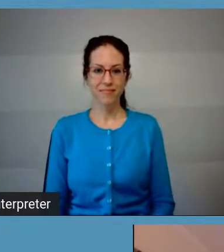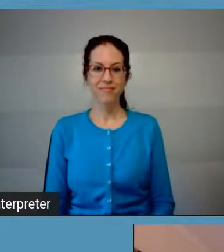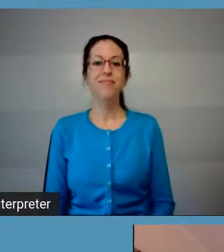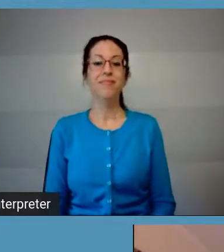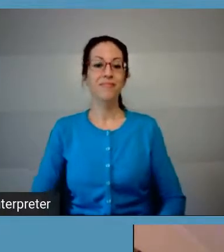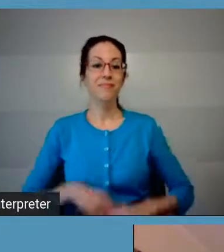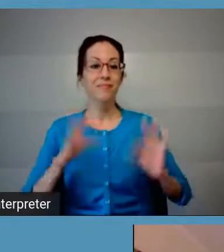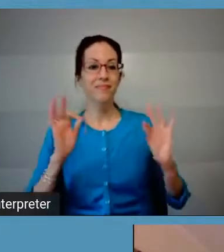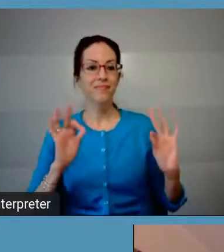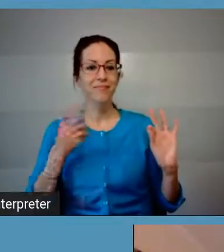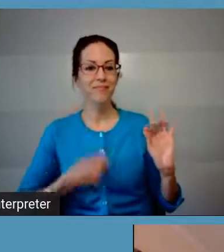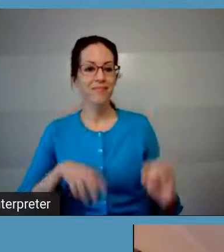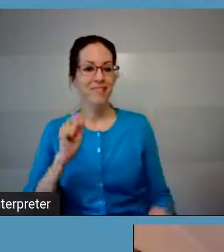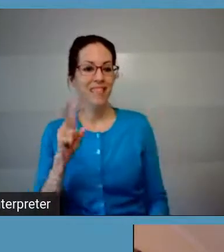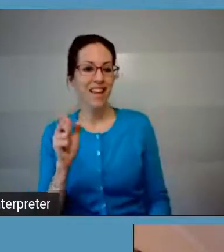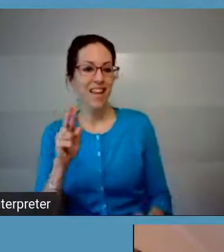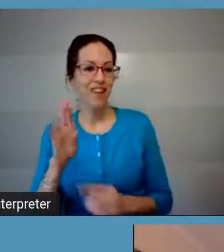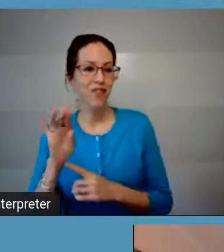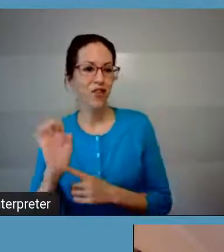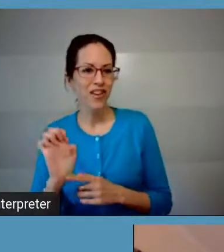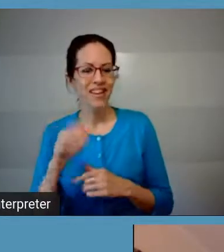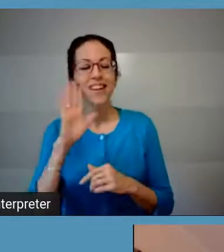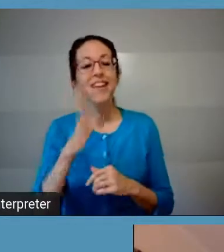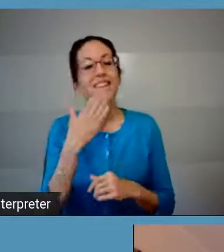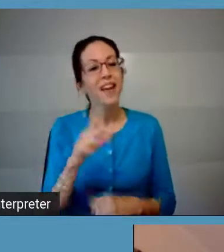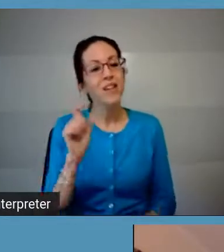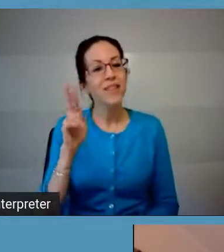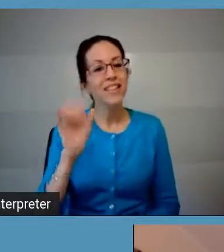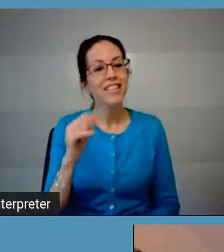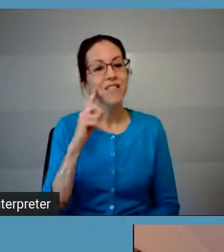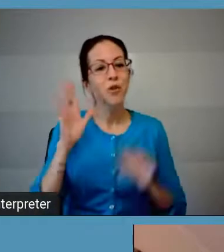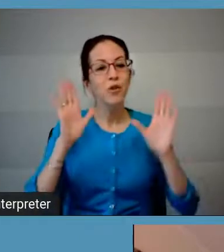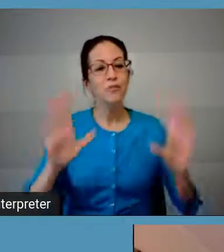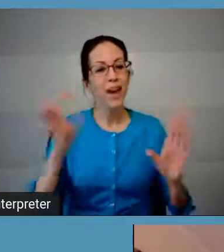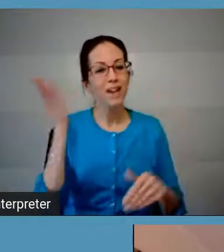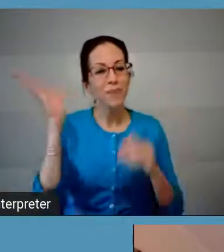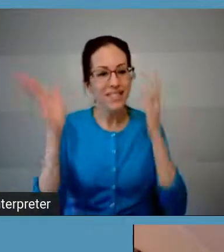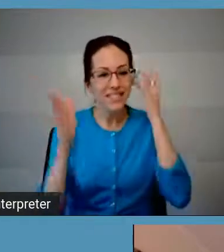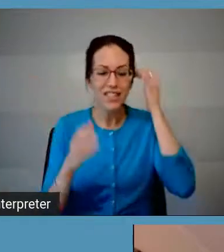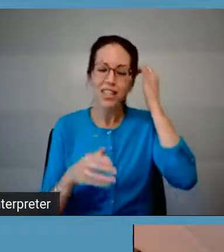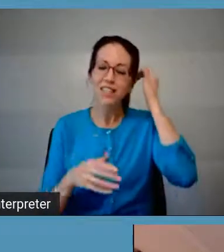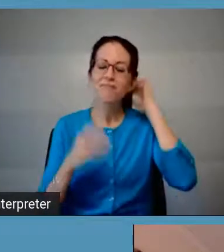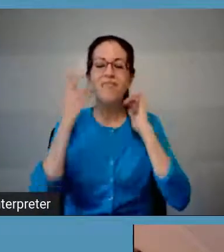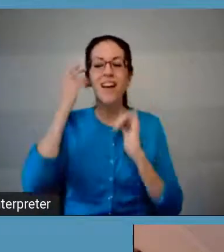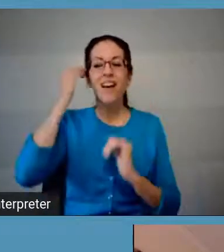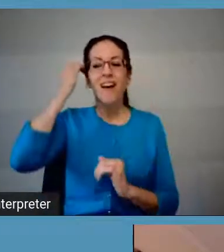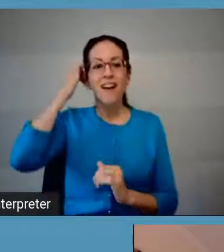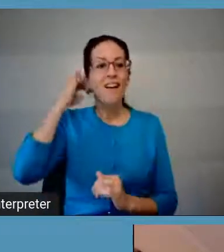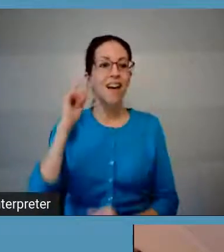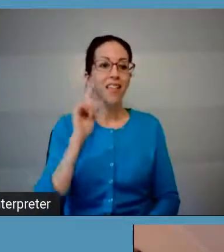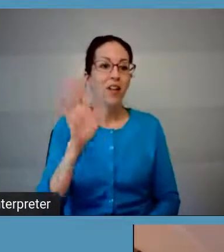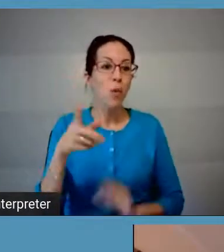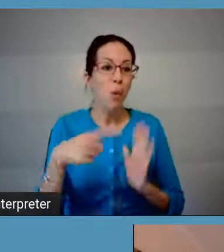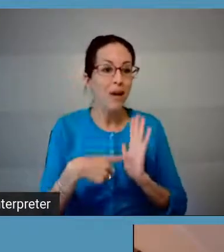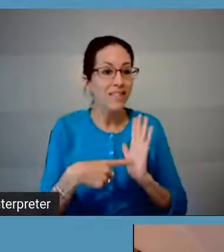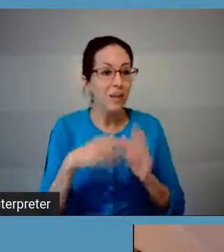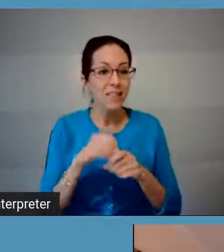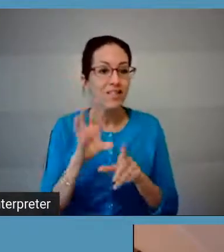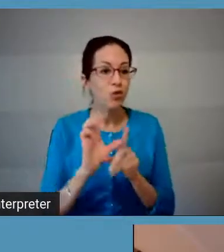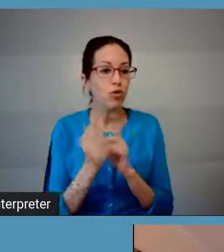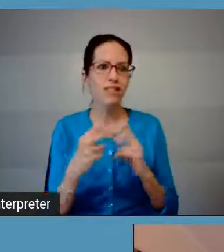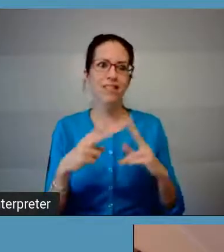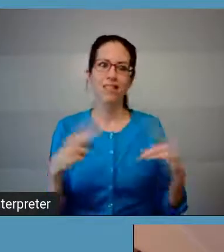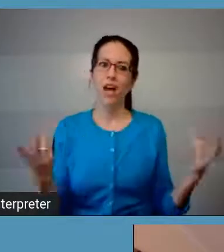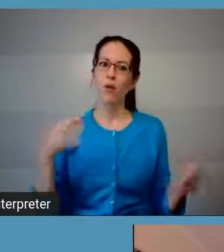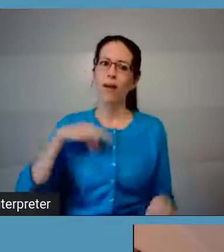Okay, thank you, Lindsay, for a great presentation. I think that your examples and your scenarios, I hope, were very helpful to folks, and especially